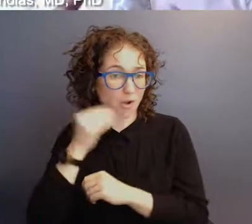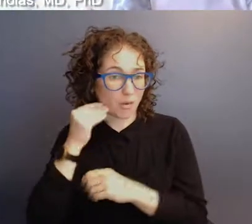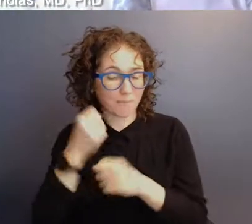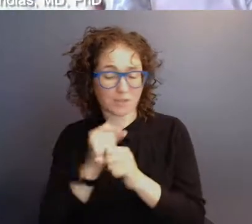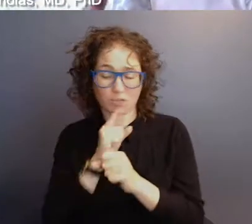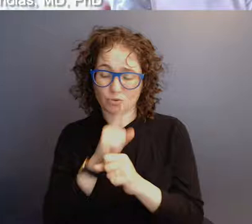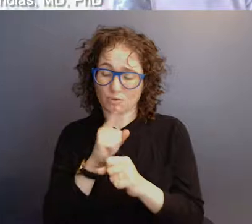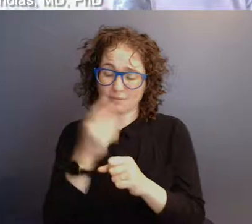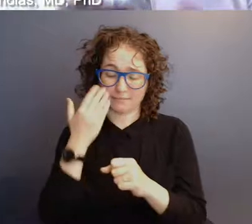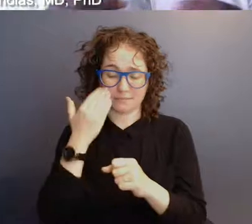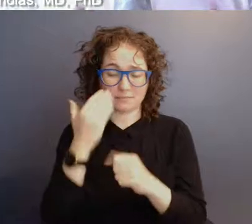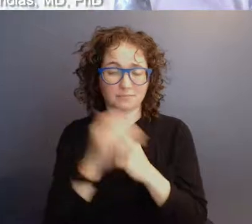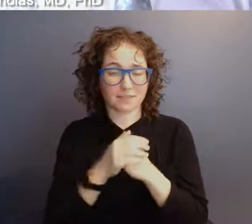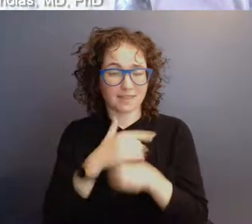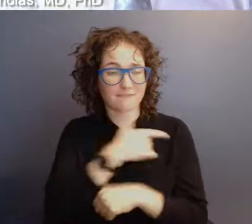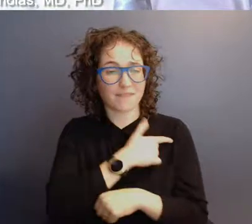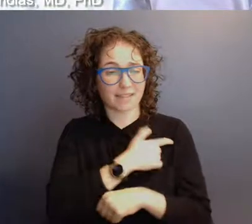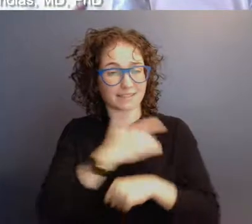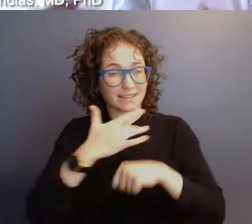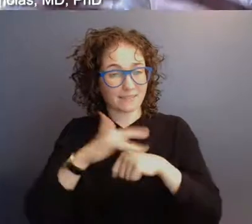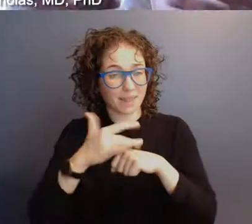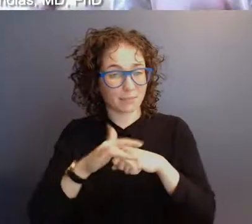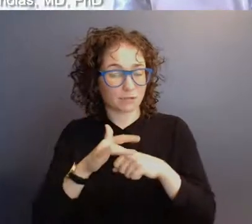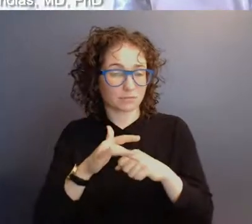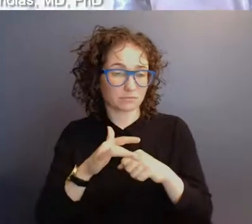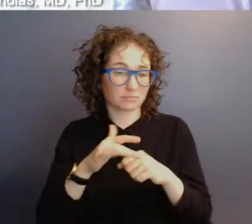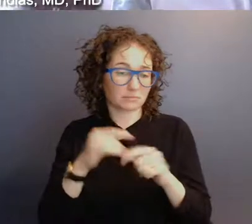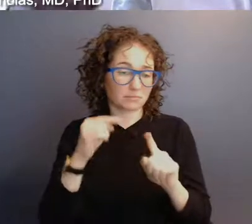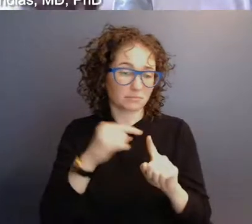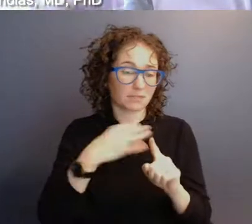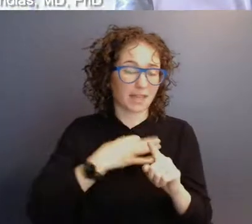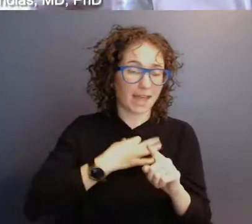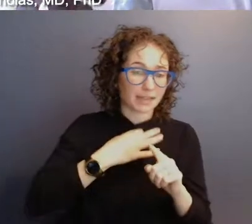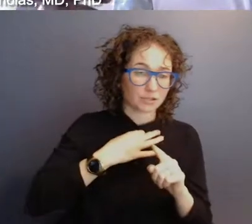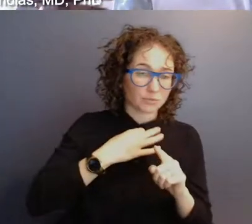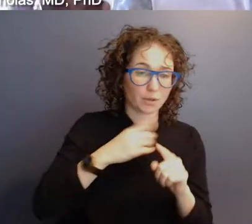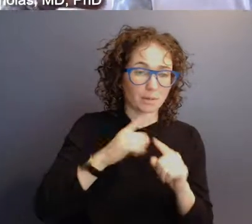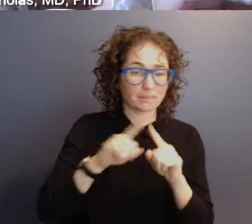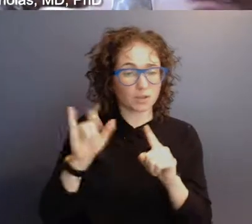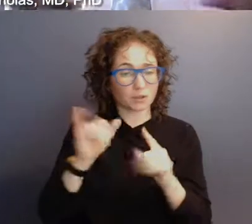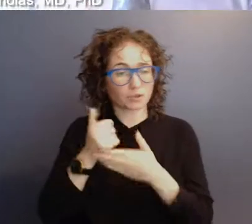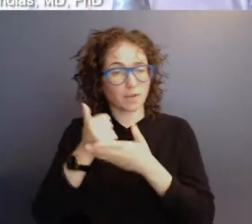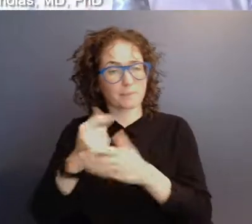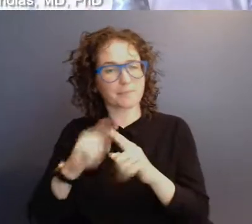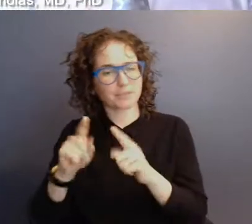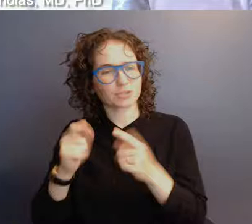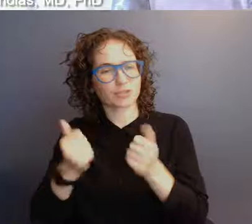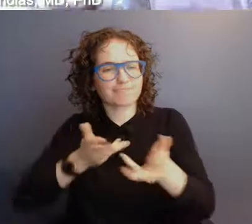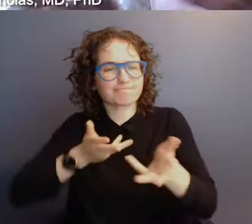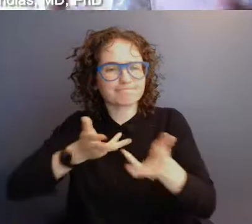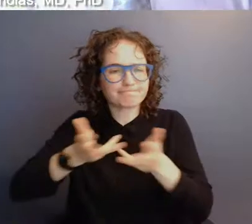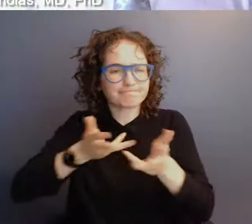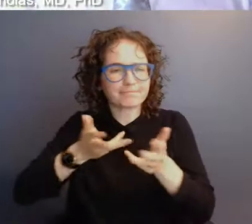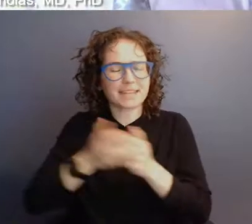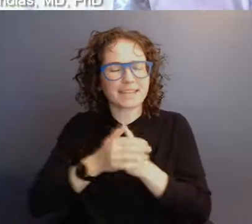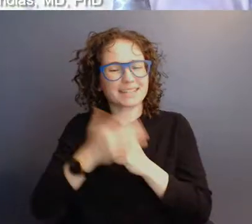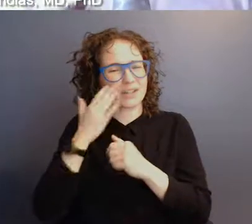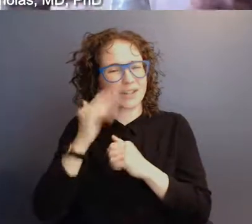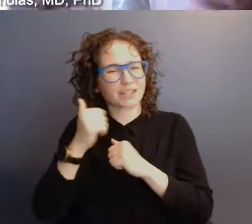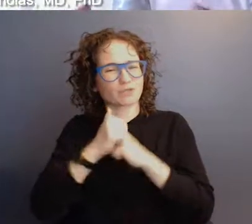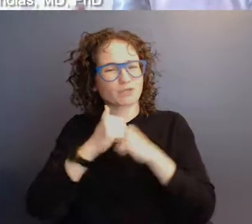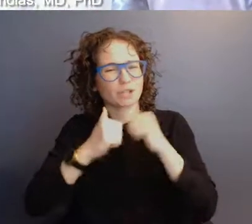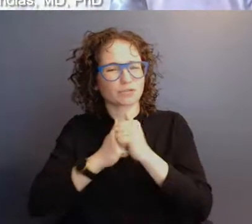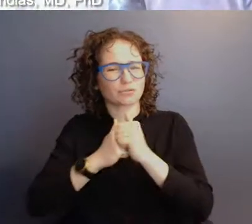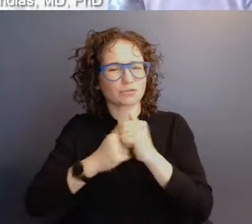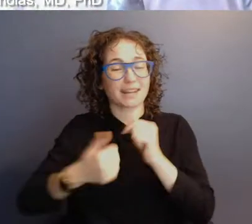only is the vaccine available medically and helping medically, but we deal with the sort of structural, environmental,